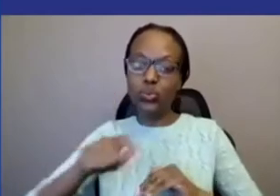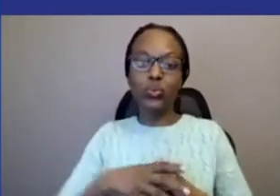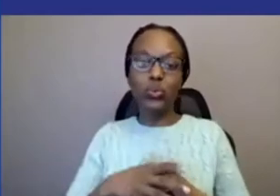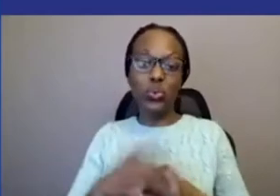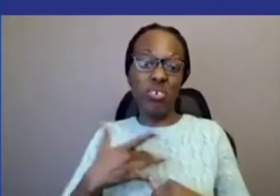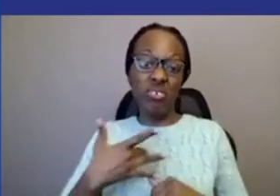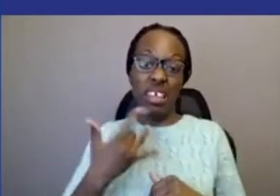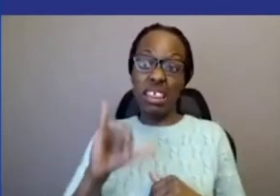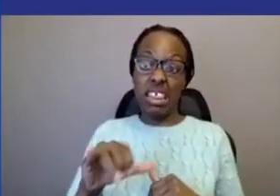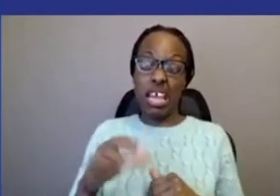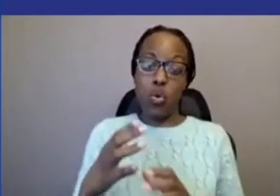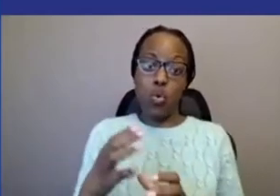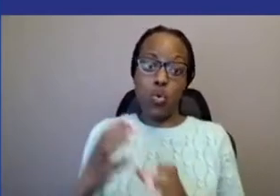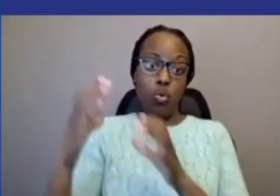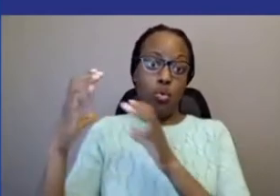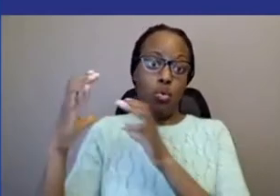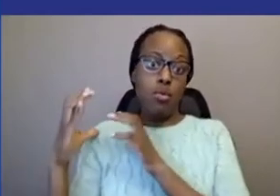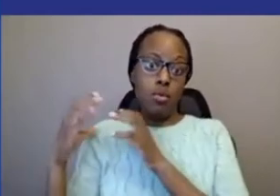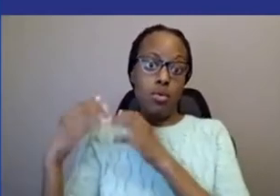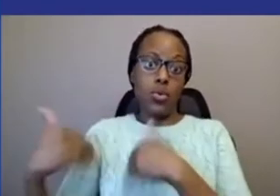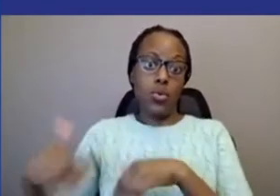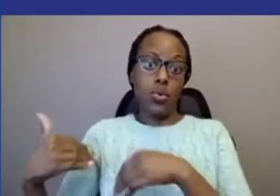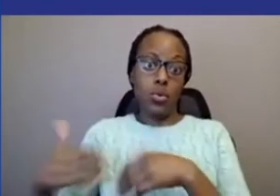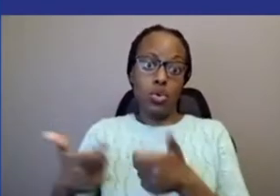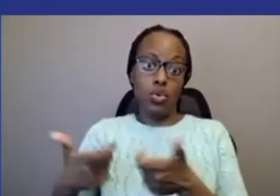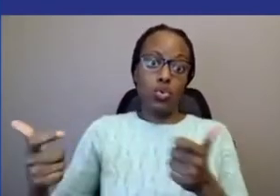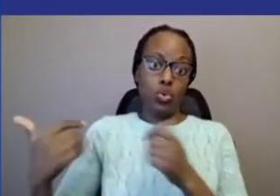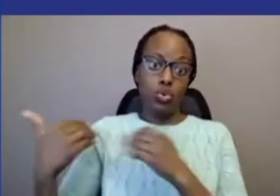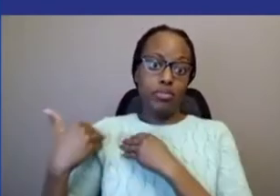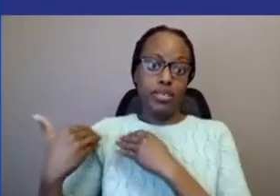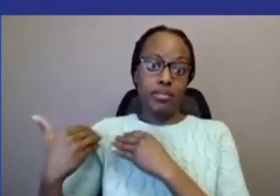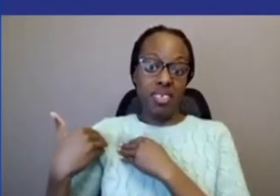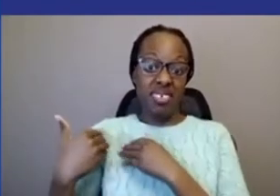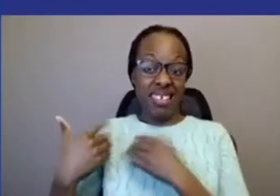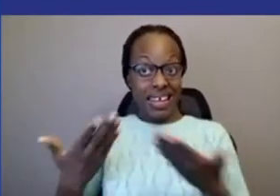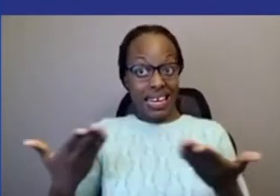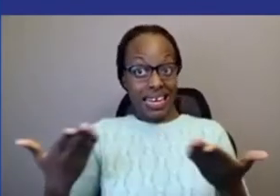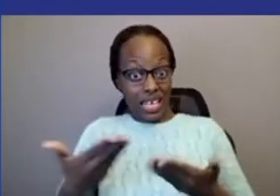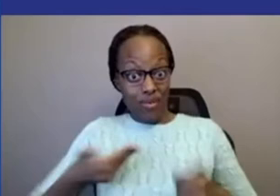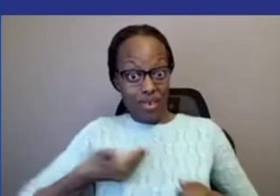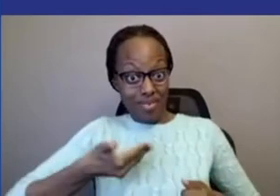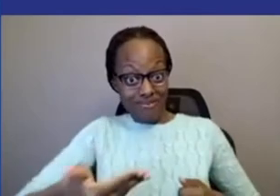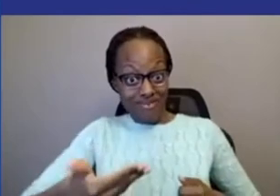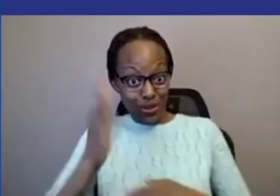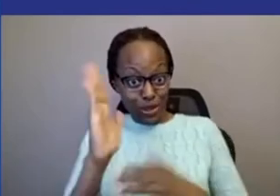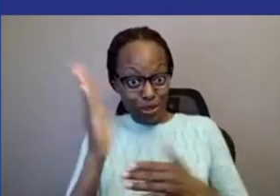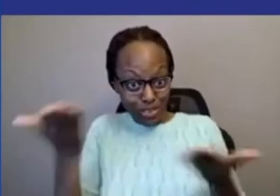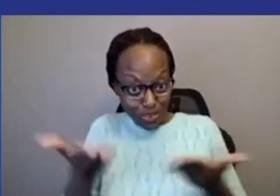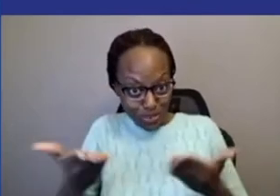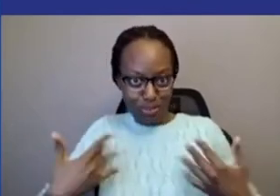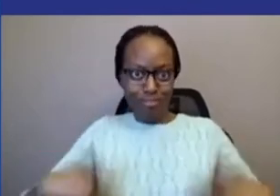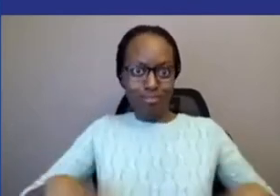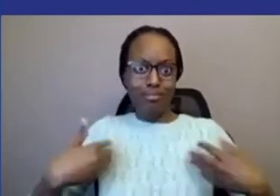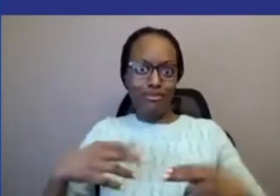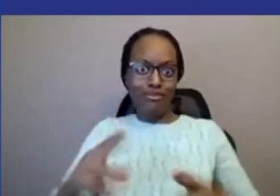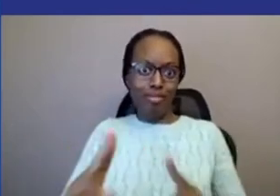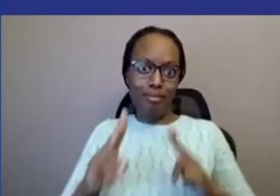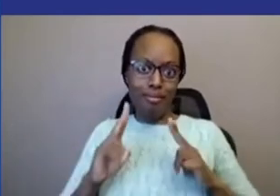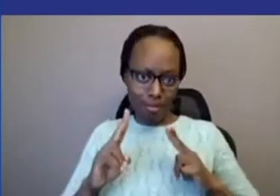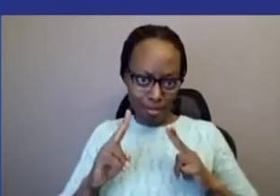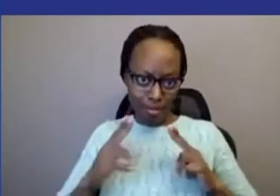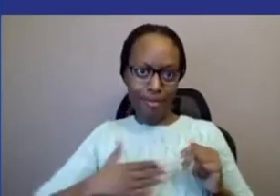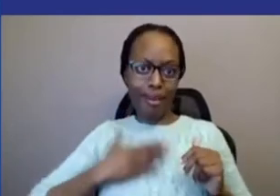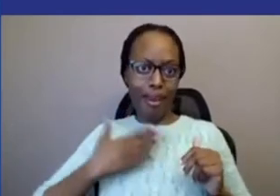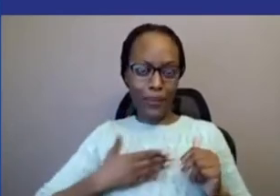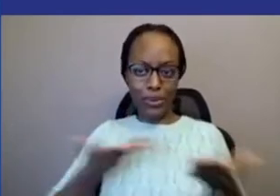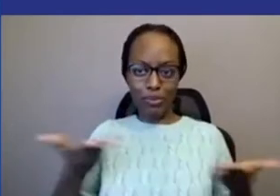a huge responsibility, but I'm grateful to be able, even this platform, I think is amazing. I'm beyond grateful to be able to share here with these